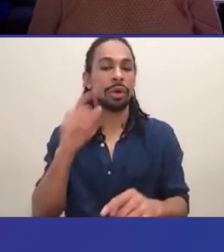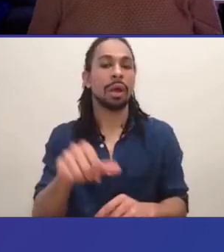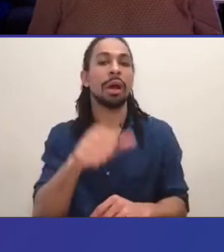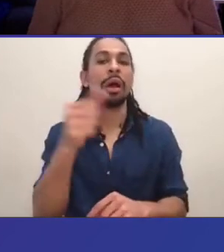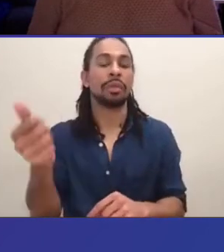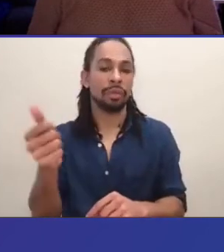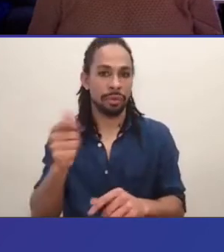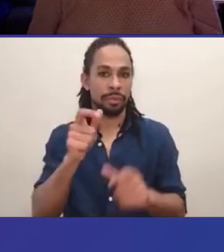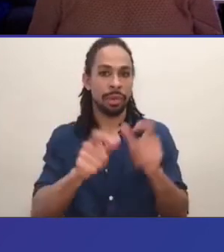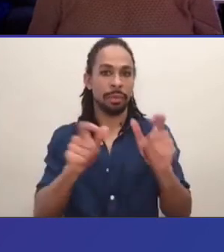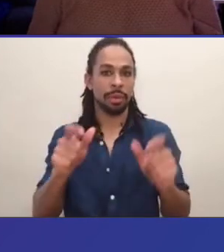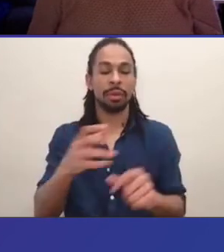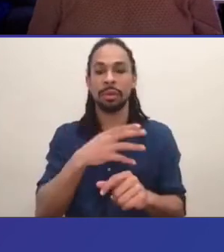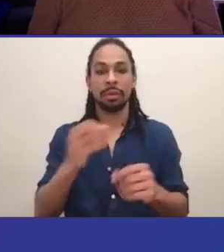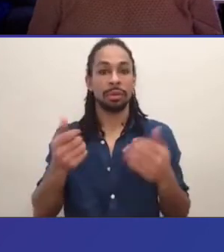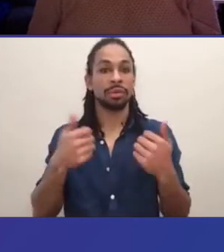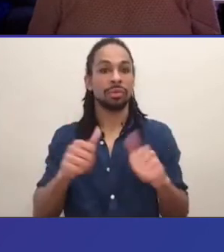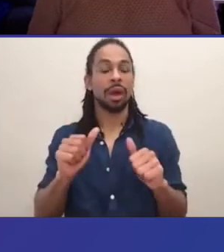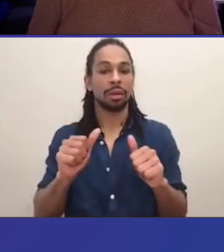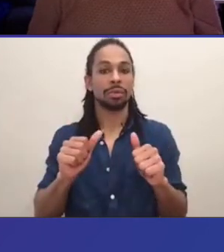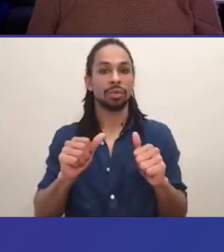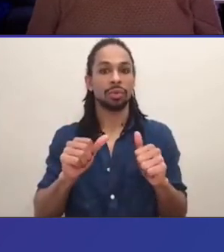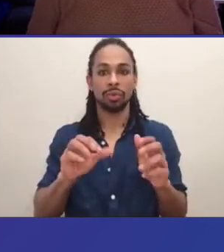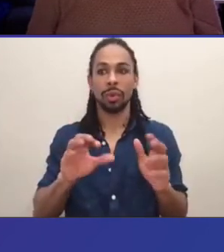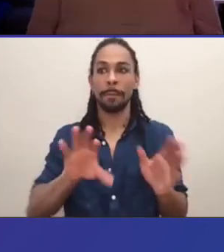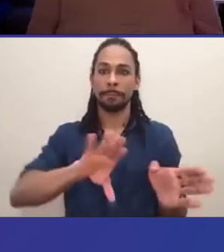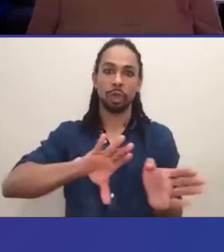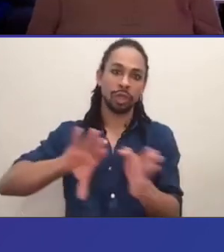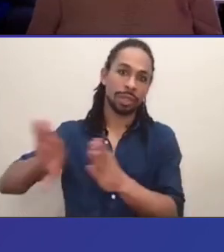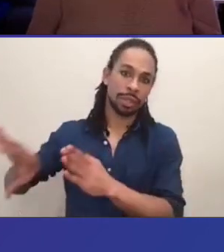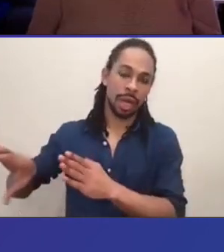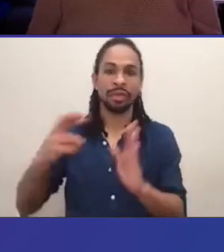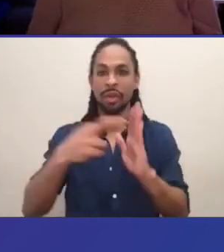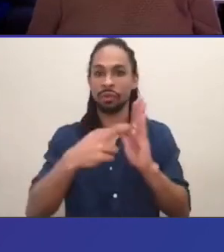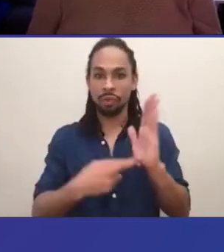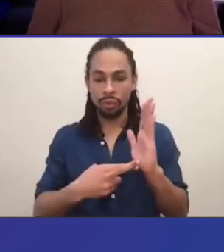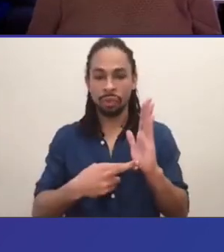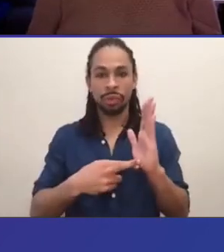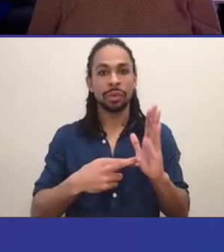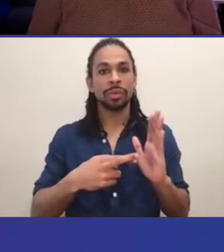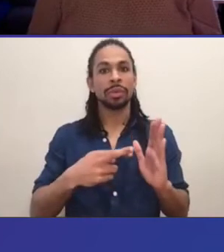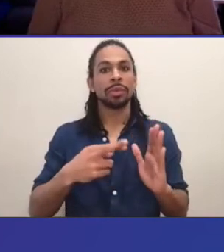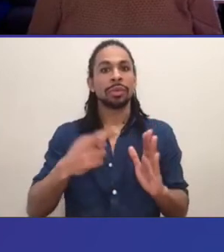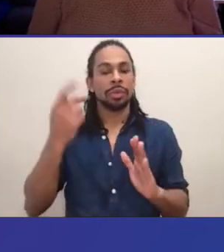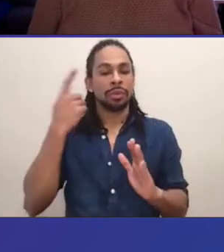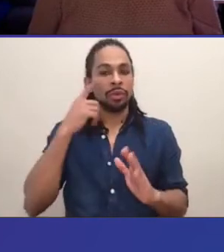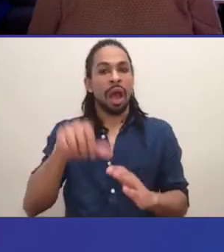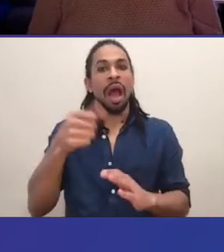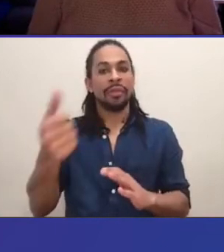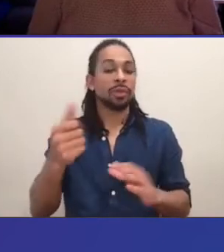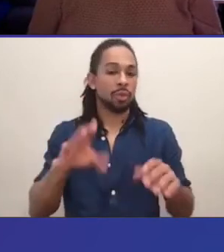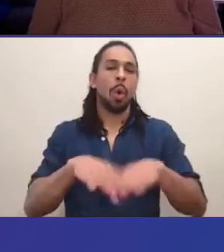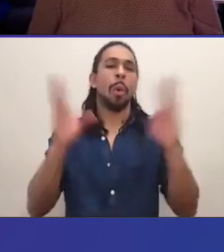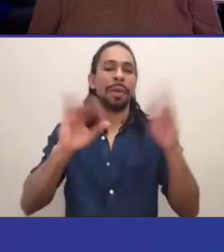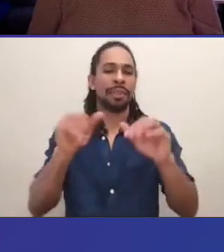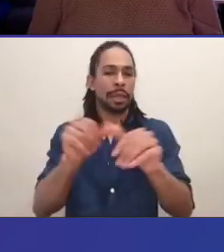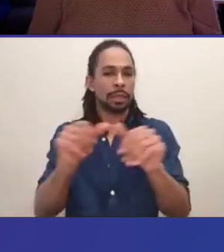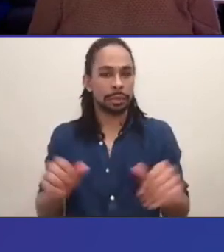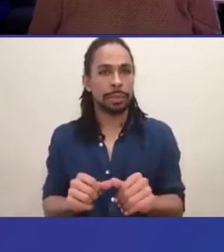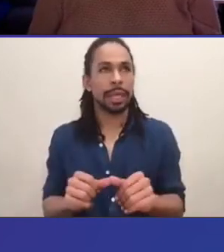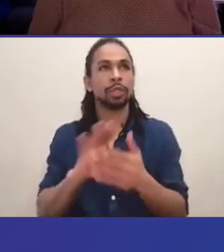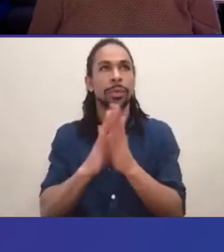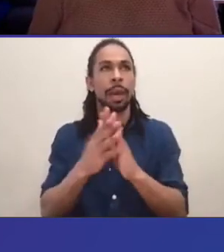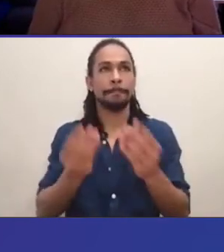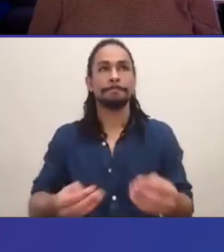push aside the rules and the ideas of permissions of others to open up the space to more and more. And